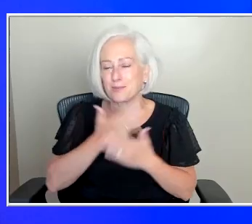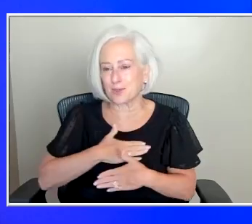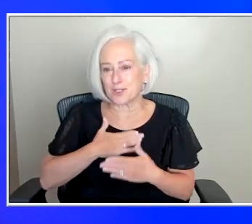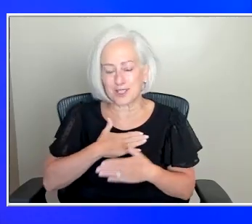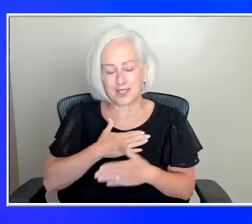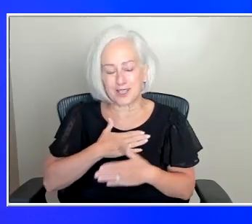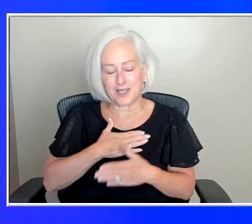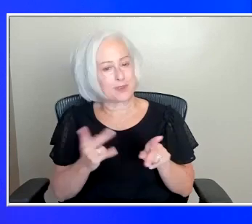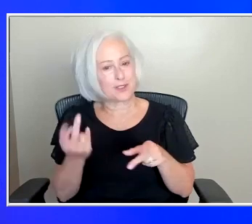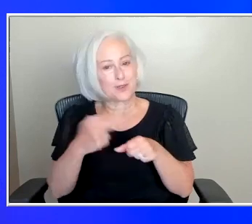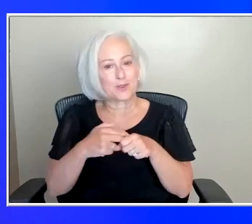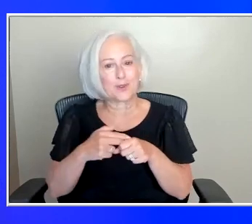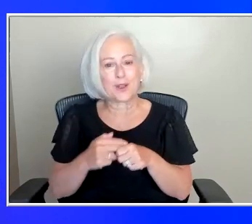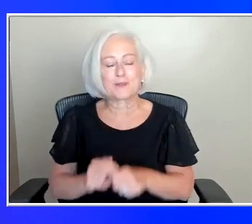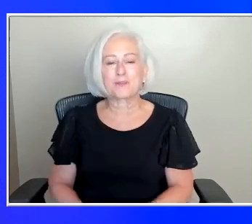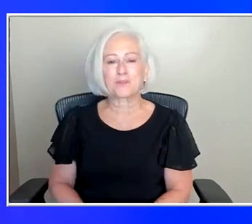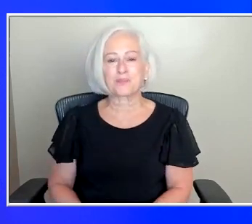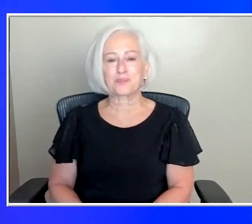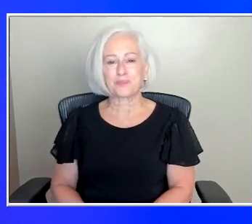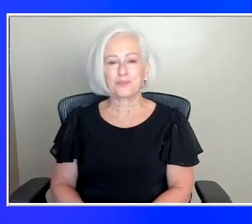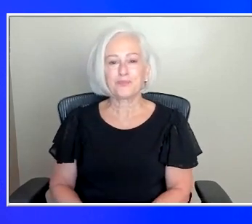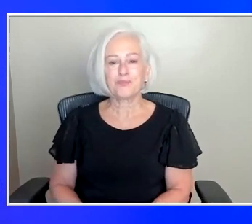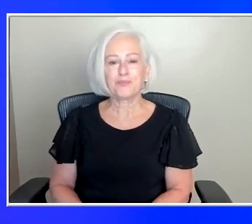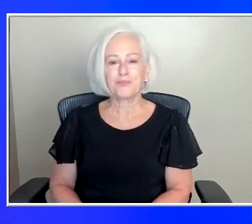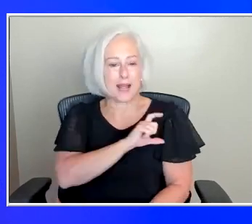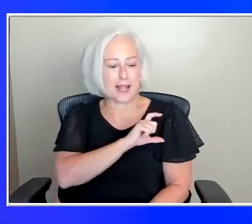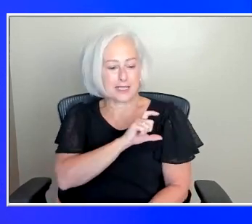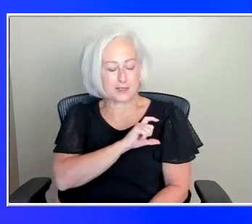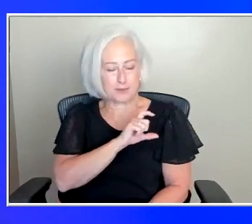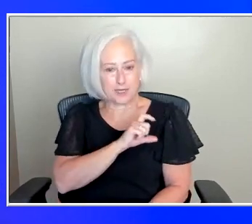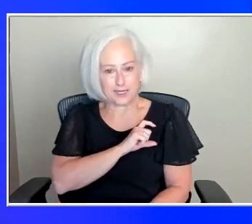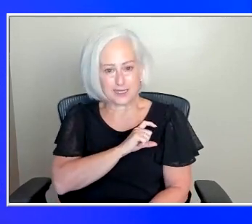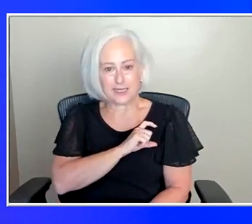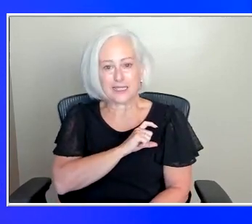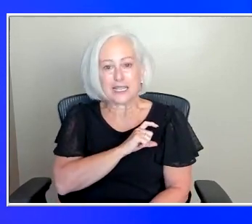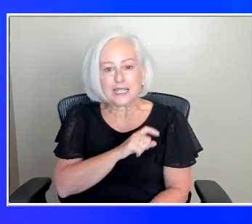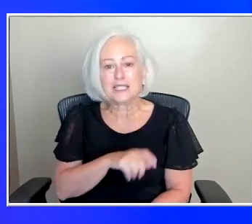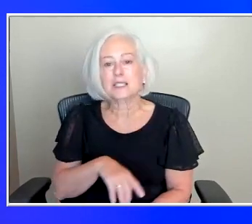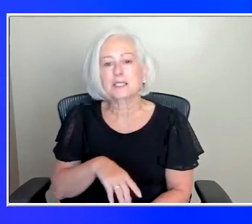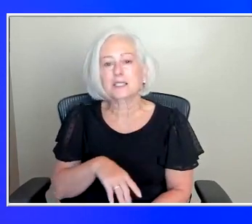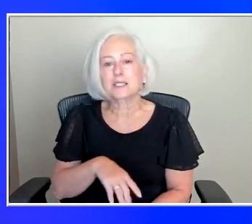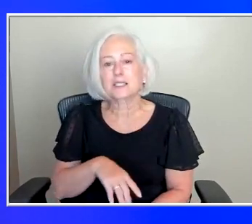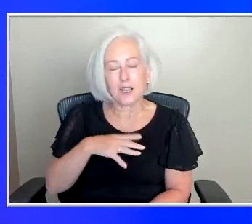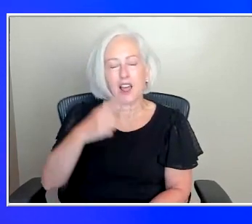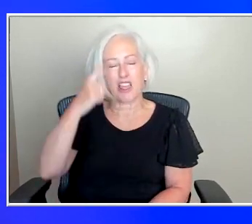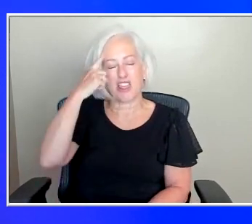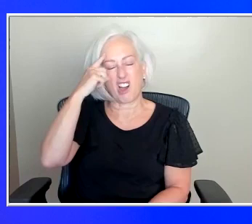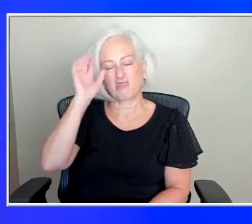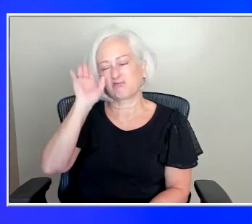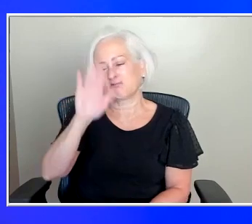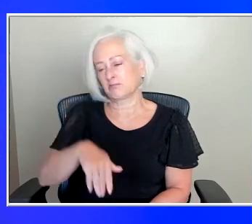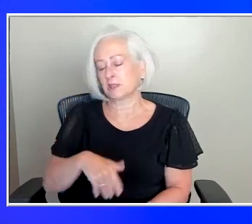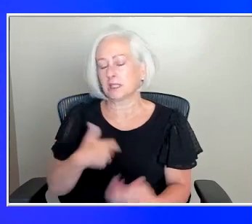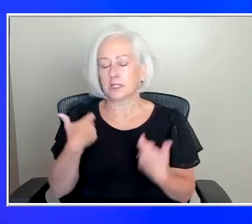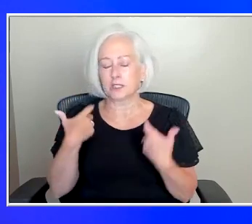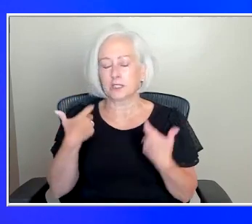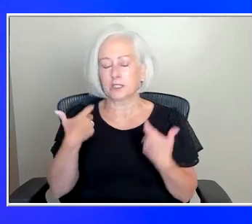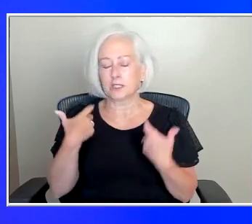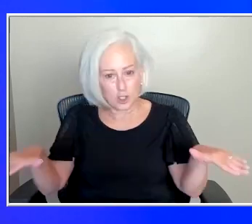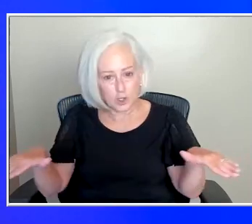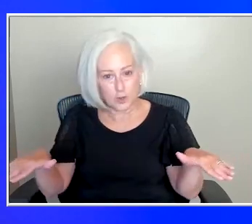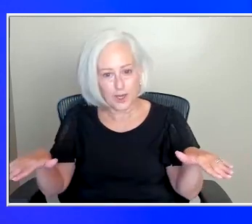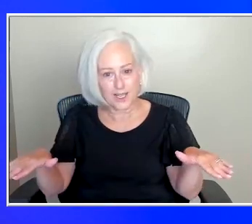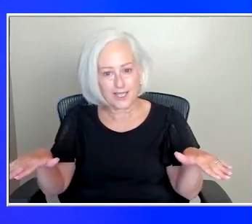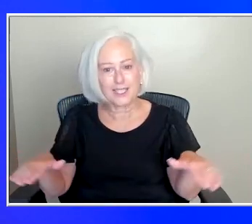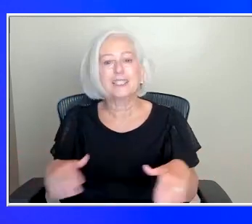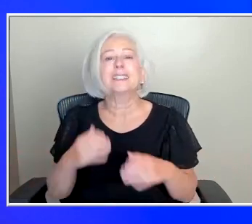A former police officer who didn't think he even wanted children at the time is ultimately saved by his one and only son.